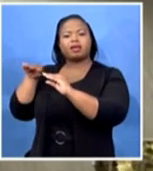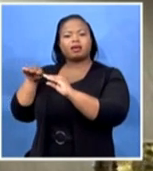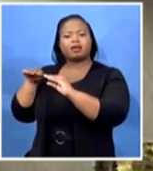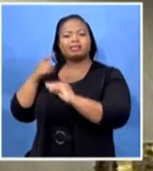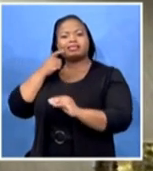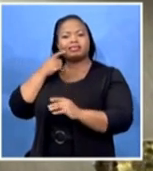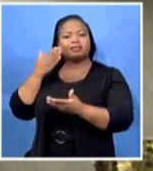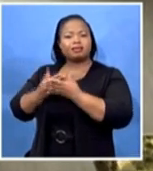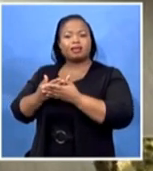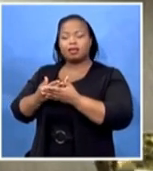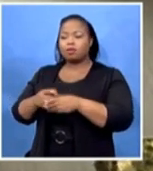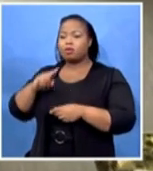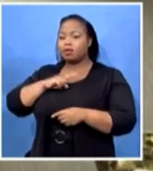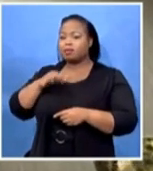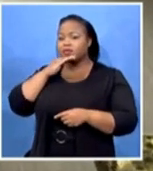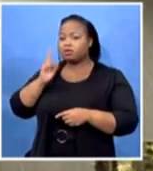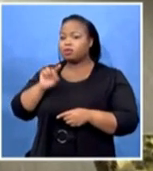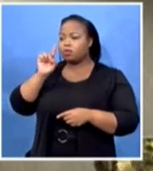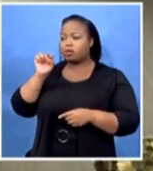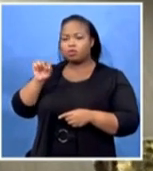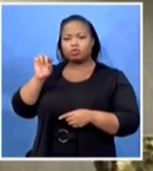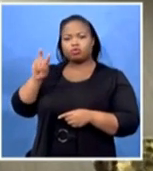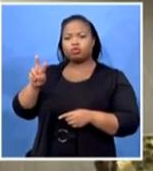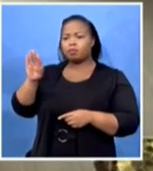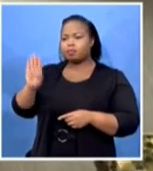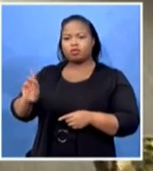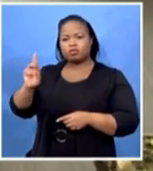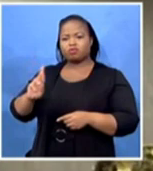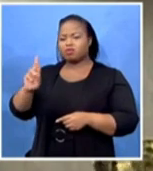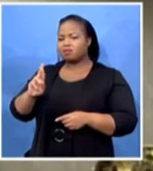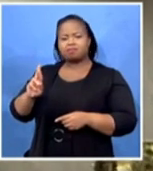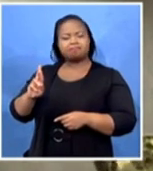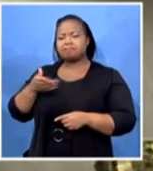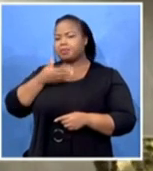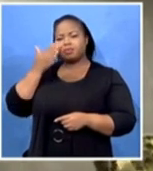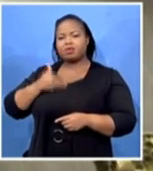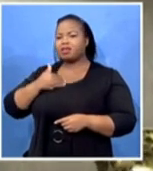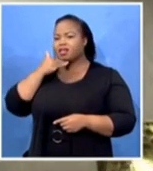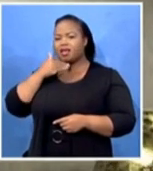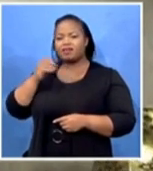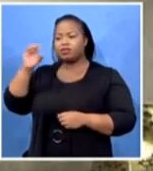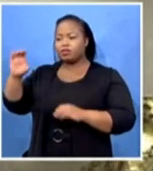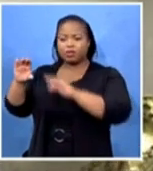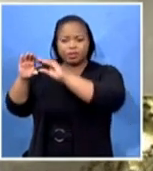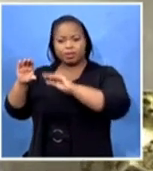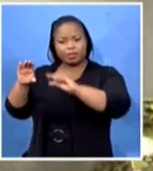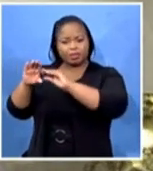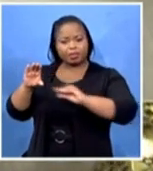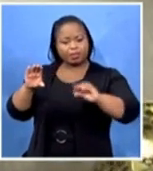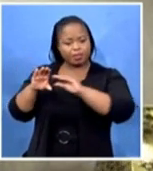is not sufficient enough to sustain the sector during this COVID-19 period.